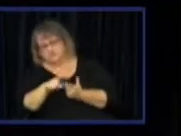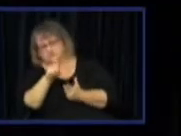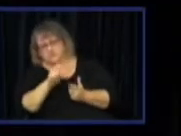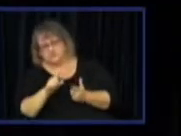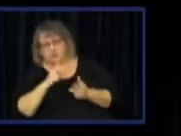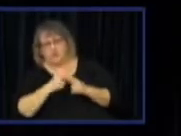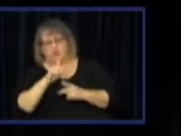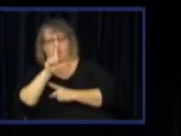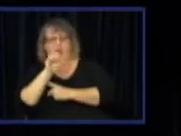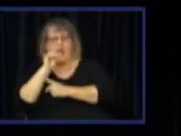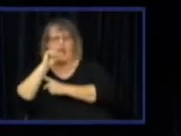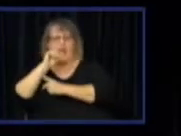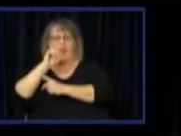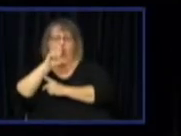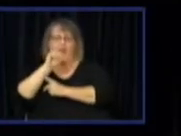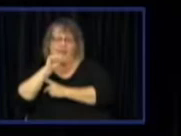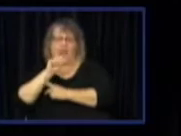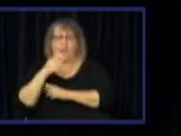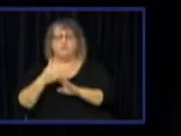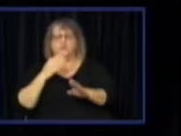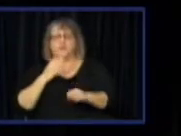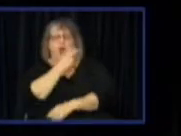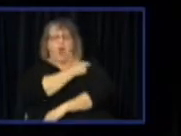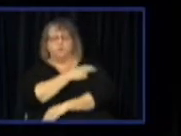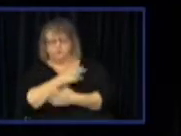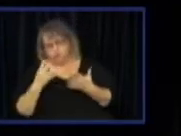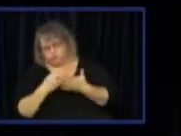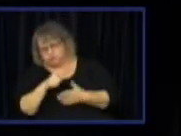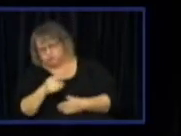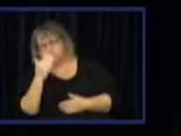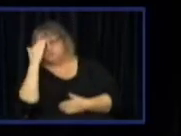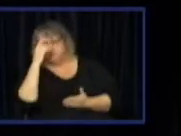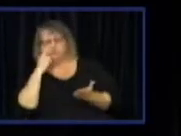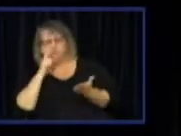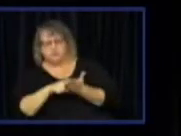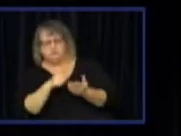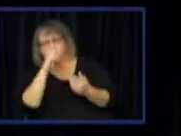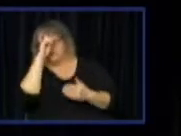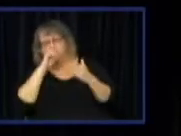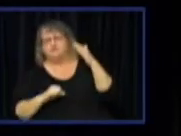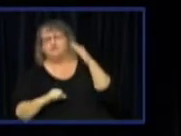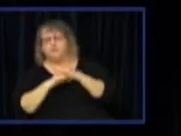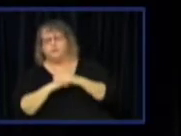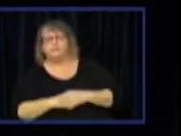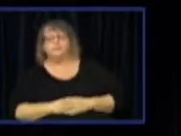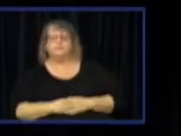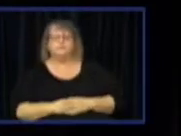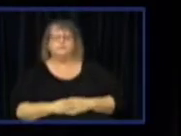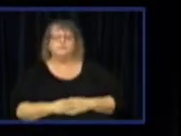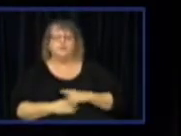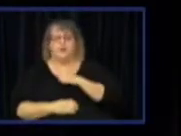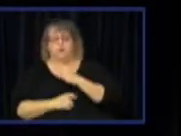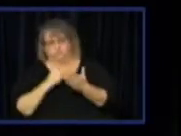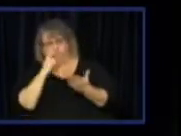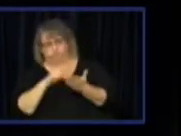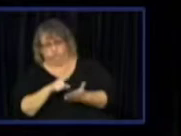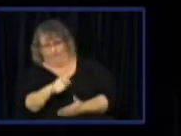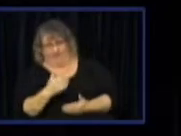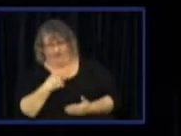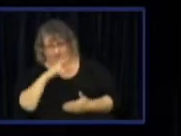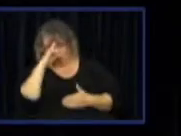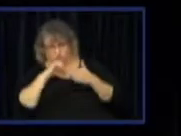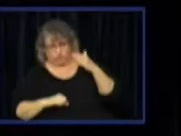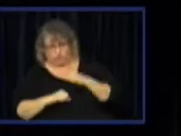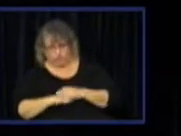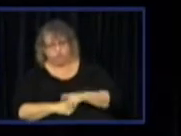called the LA Pre-Hospital Stroke Screen and can recognize signs of stroke. What happens when they recognize those signs of stroke is that